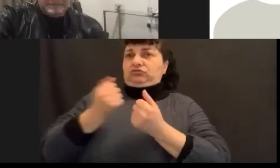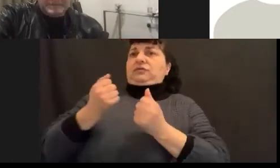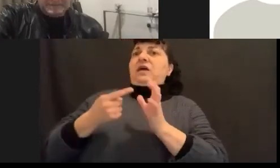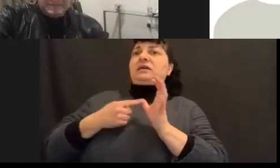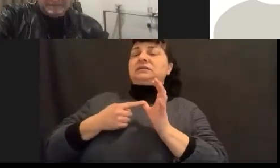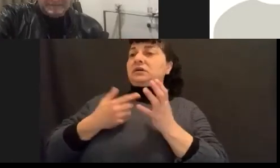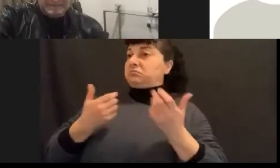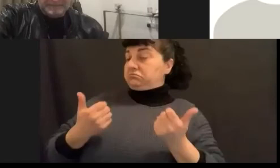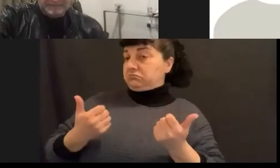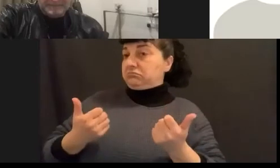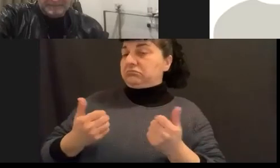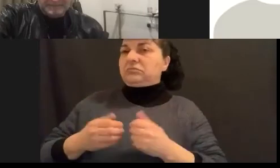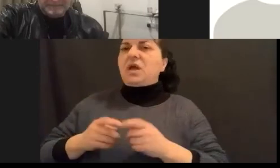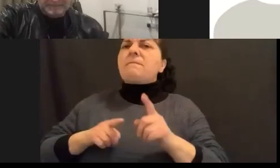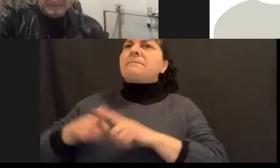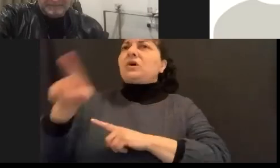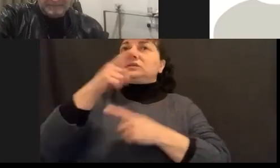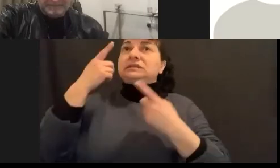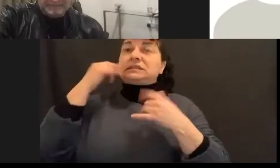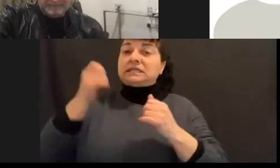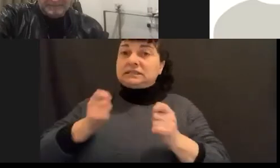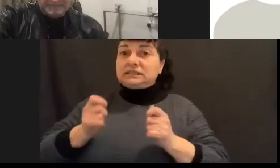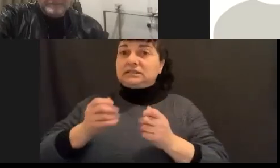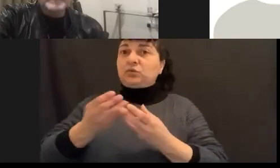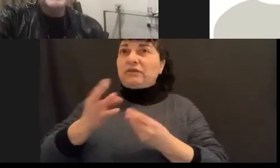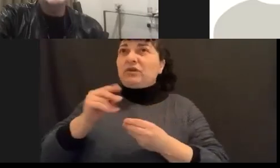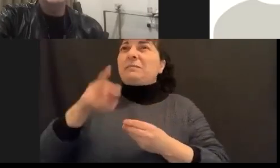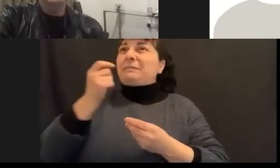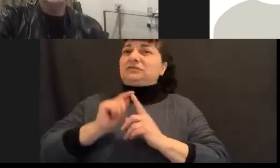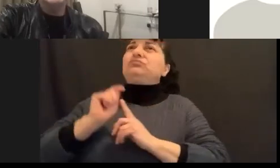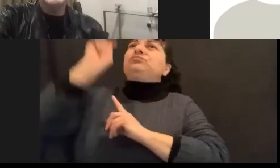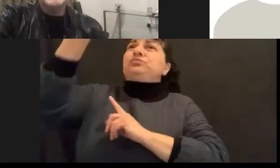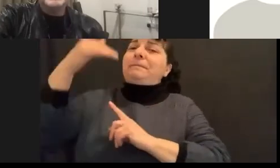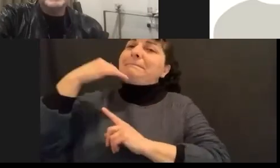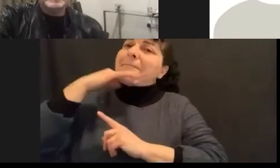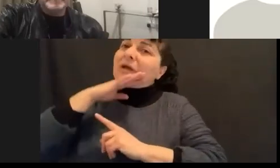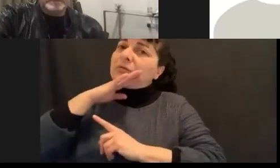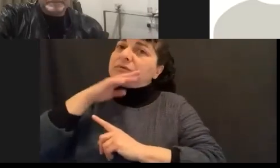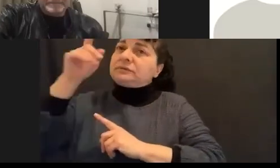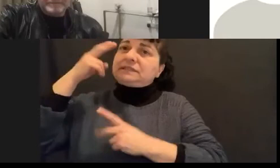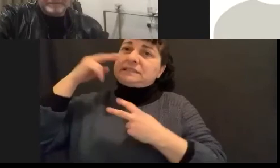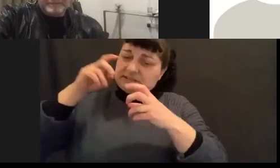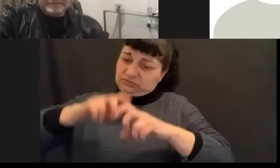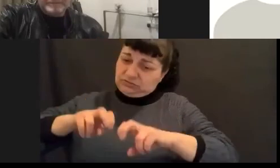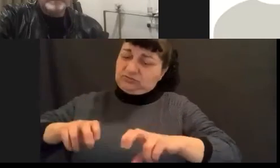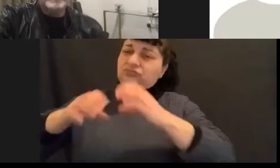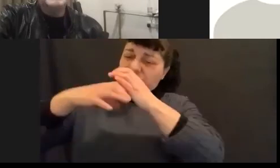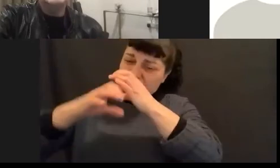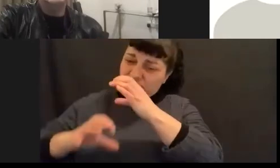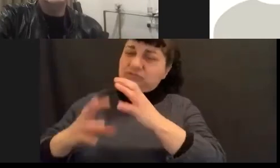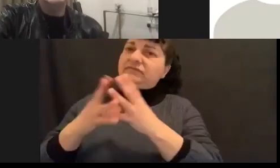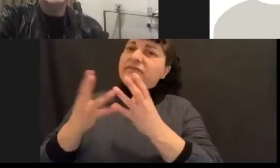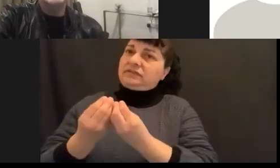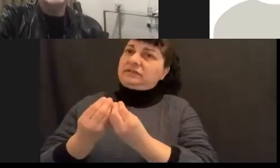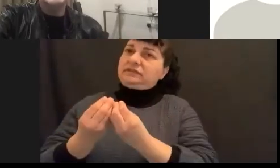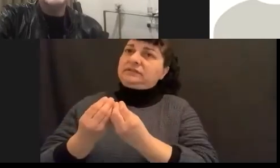that's being done in Shepparton is actually being transported to Melbourne. So that builds in some delays just by virtue of